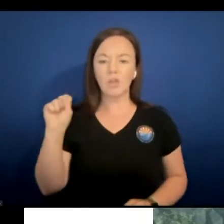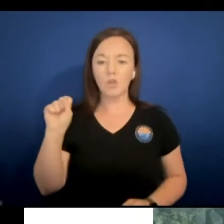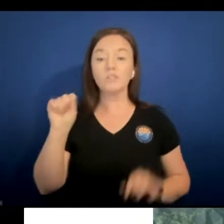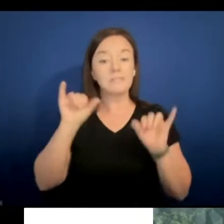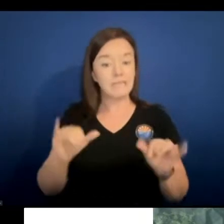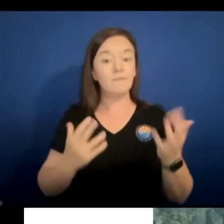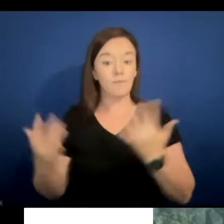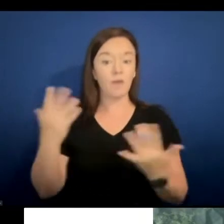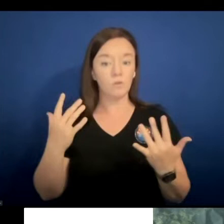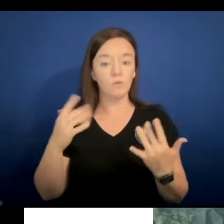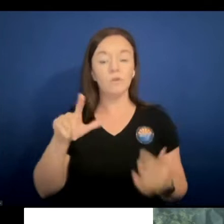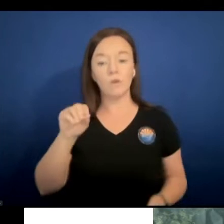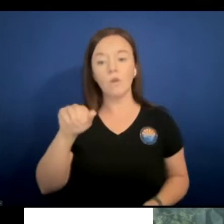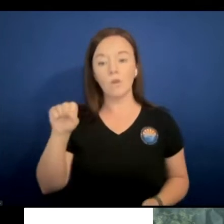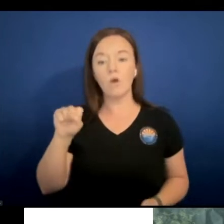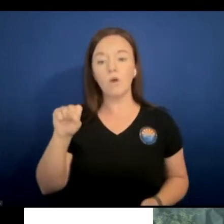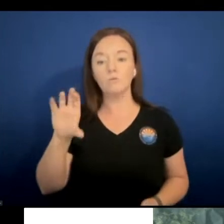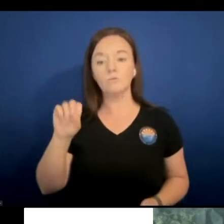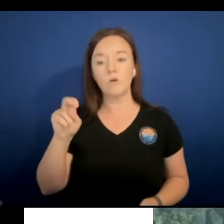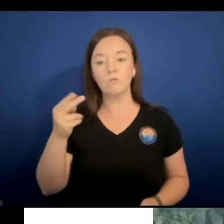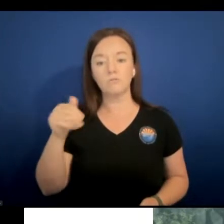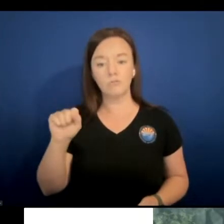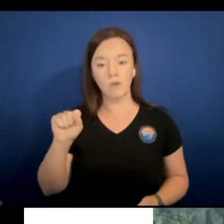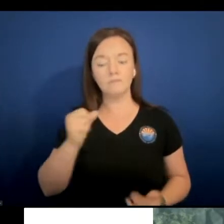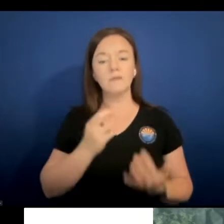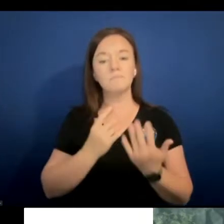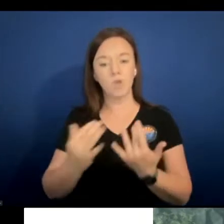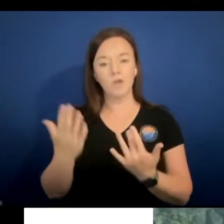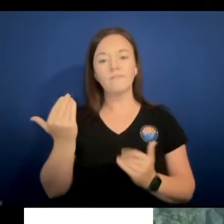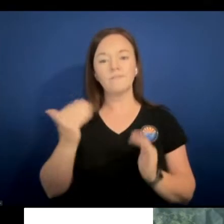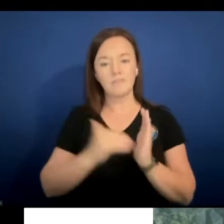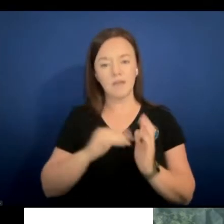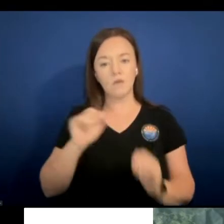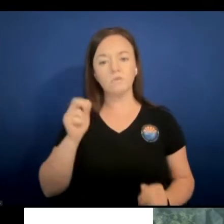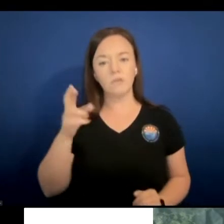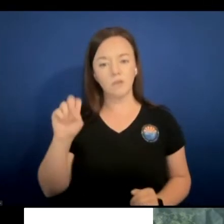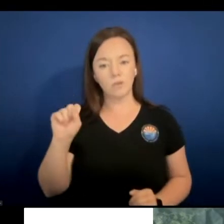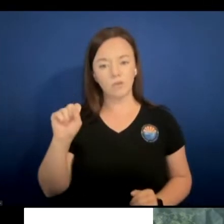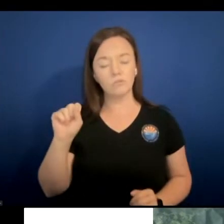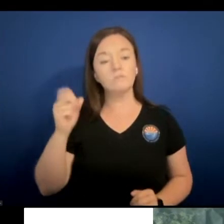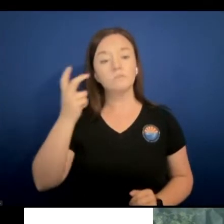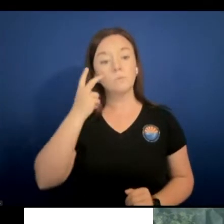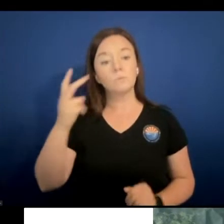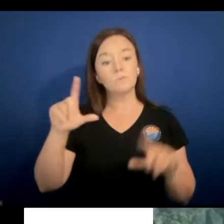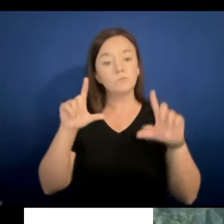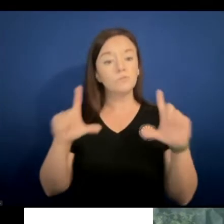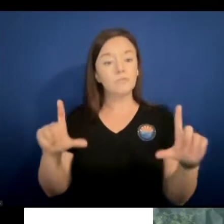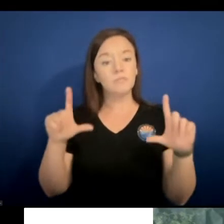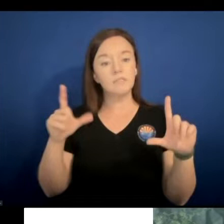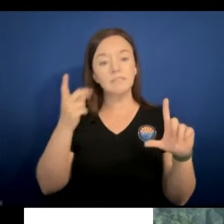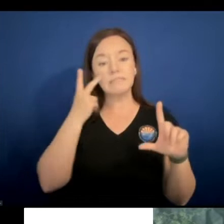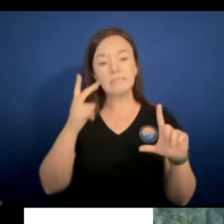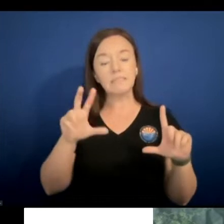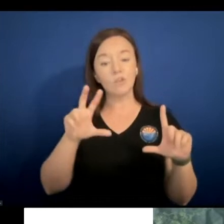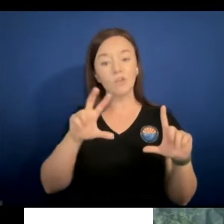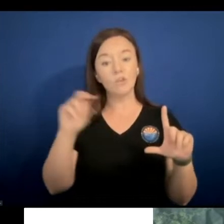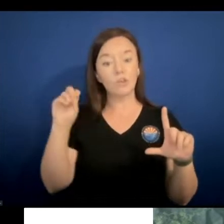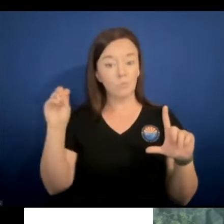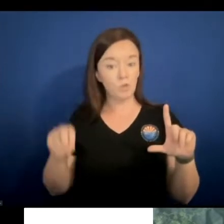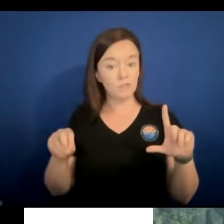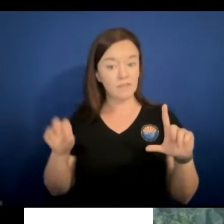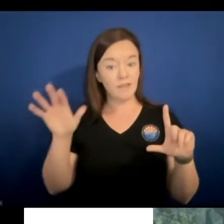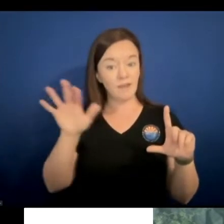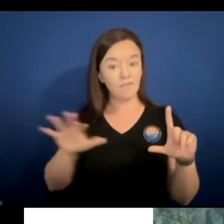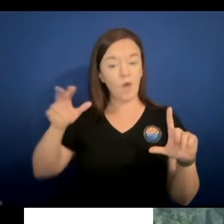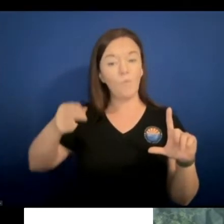Conchas, 15,000 acres were burned. And as you see on the screen here, 30% was